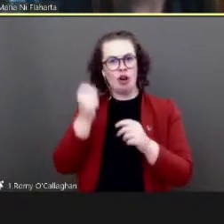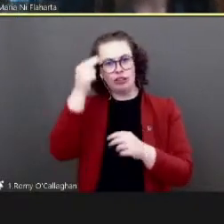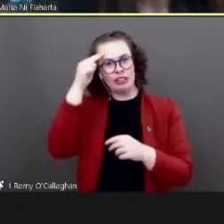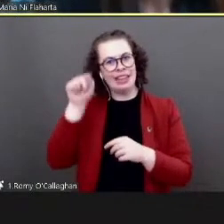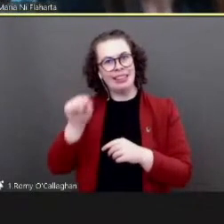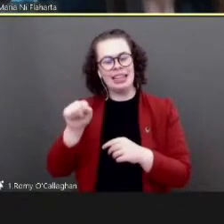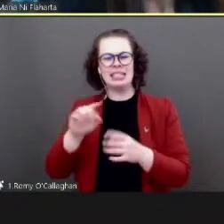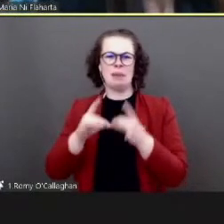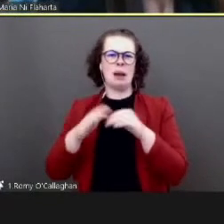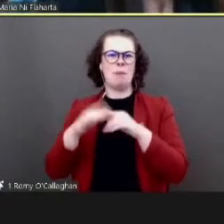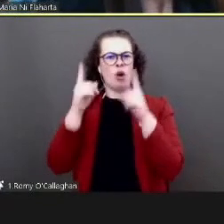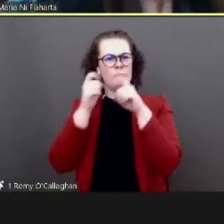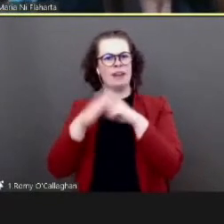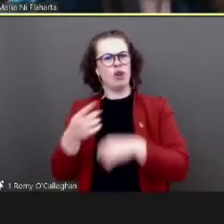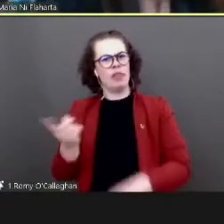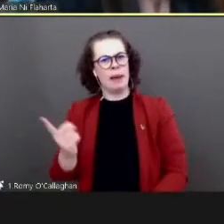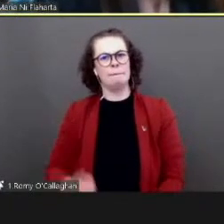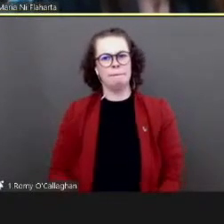please?